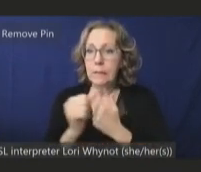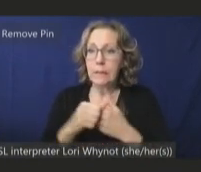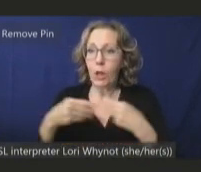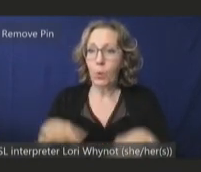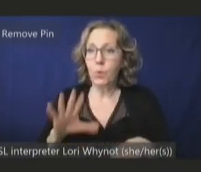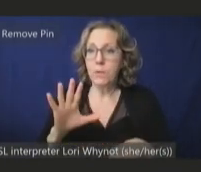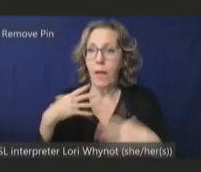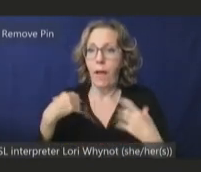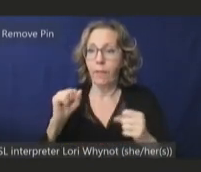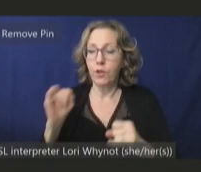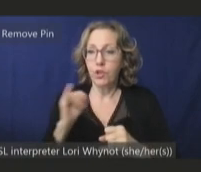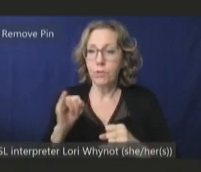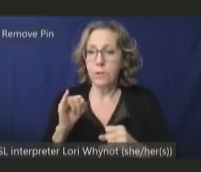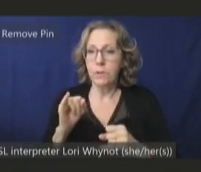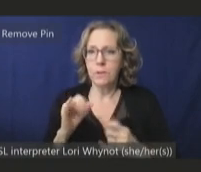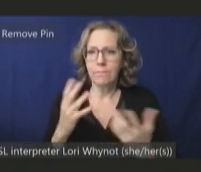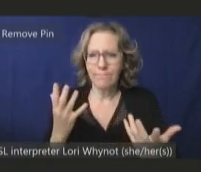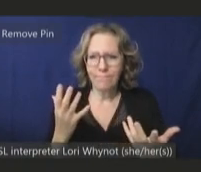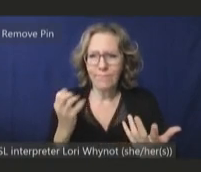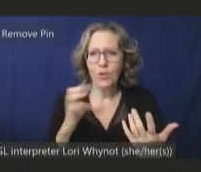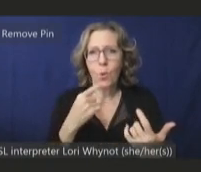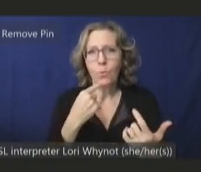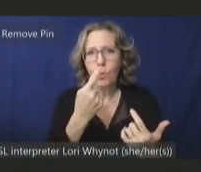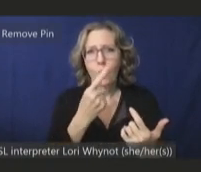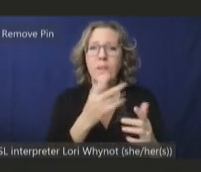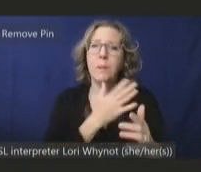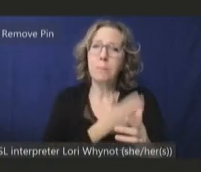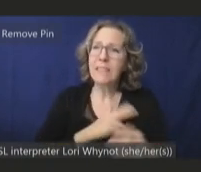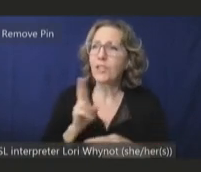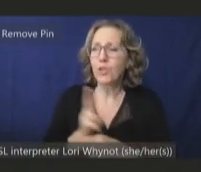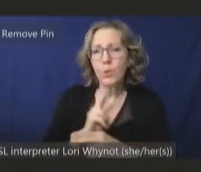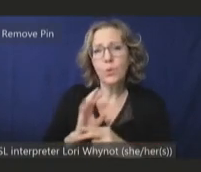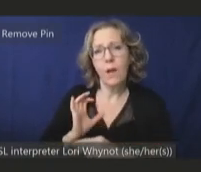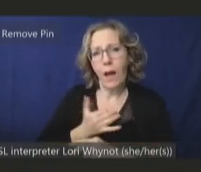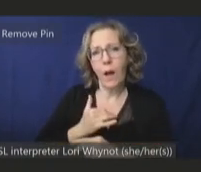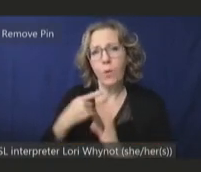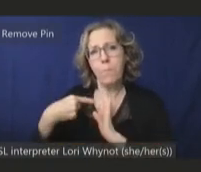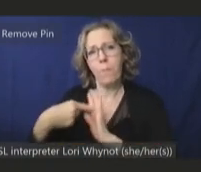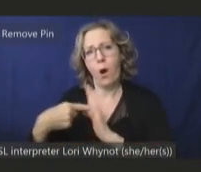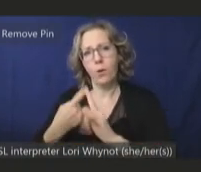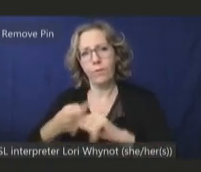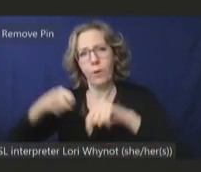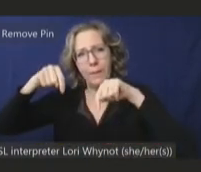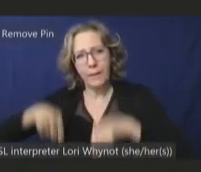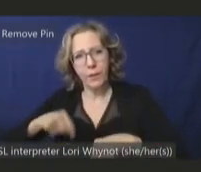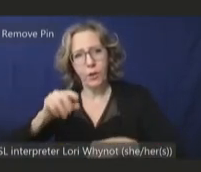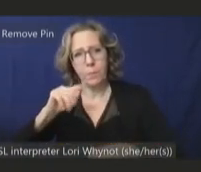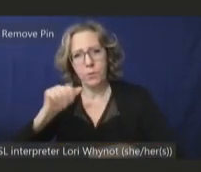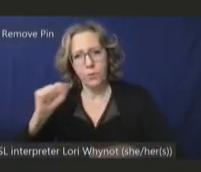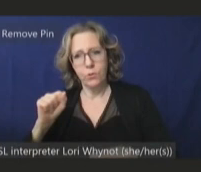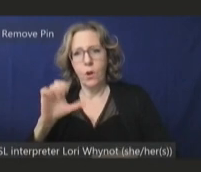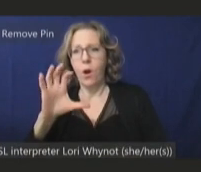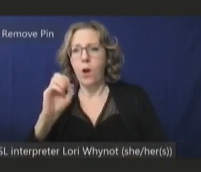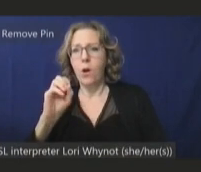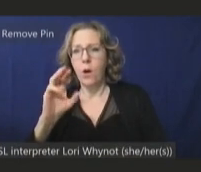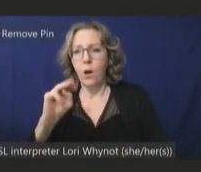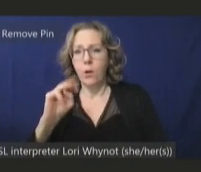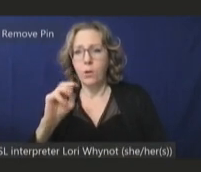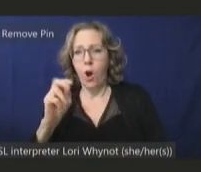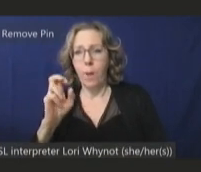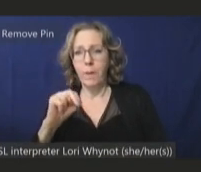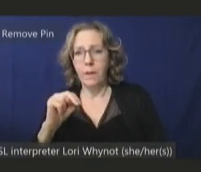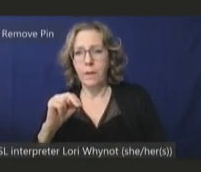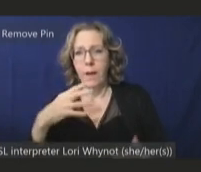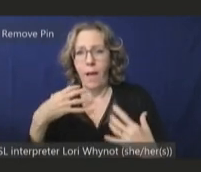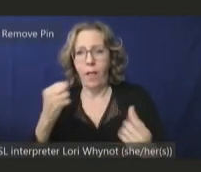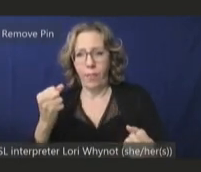that the federal government use the Massachusetts Common Health Program as a national model, because Common Health has no income or asset